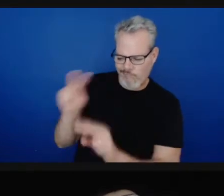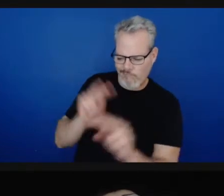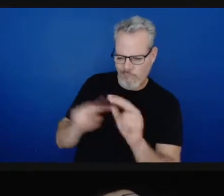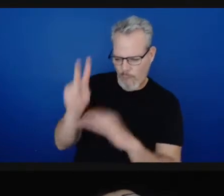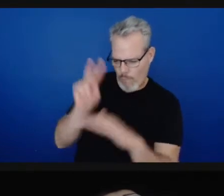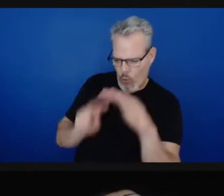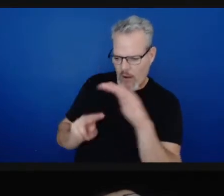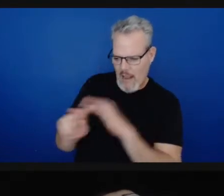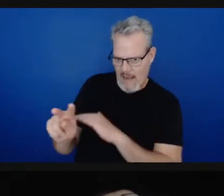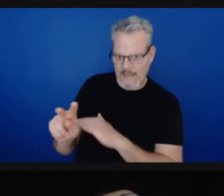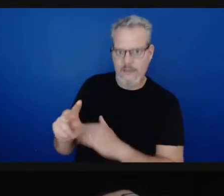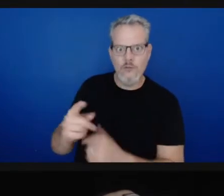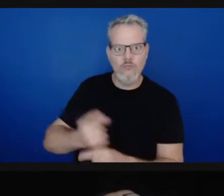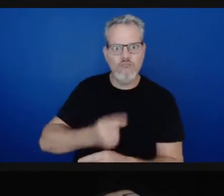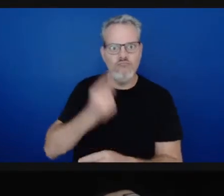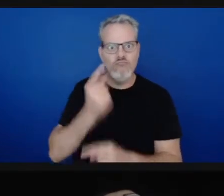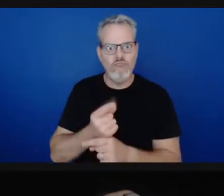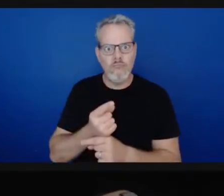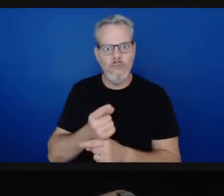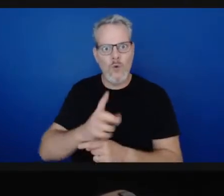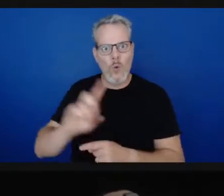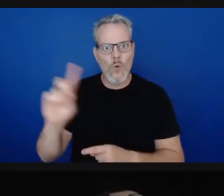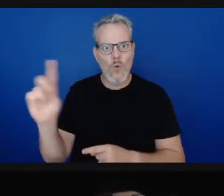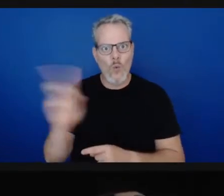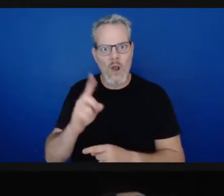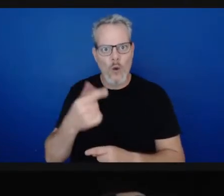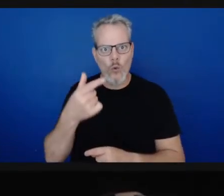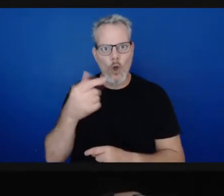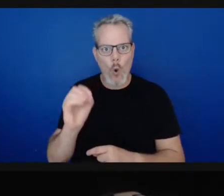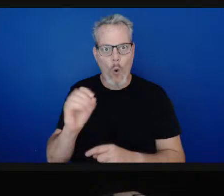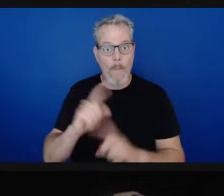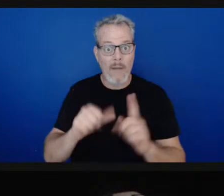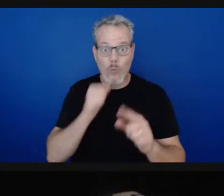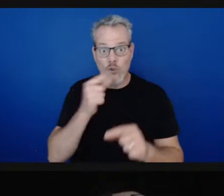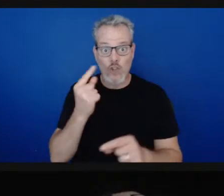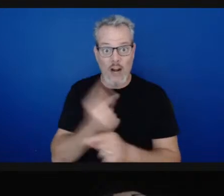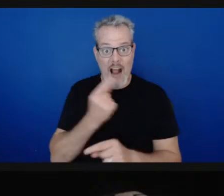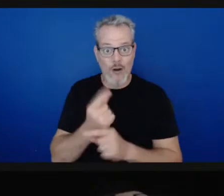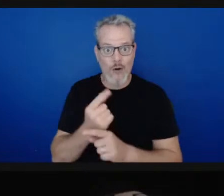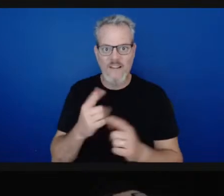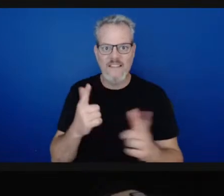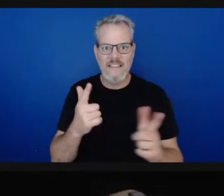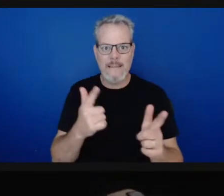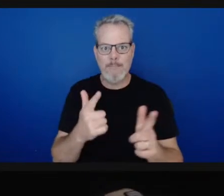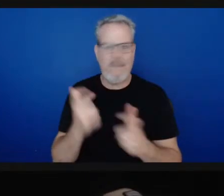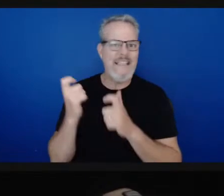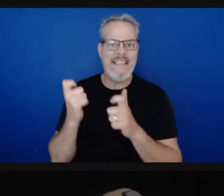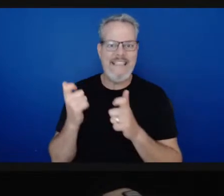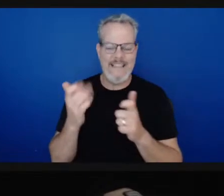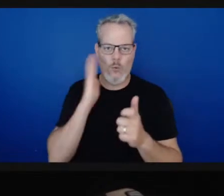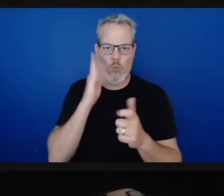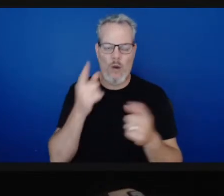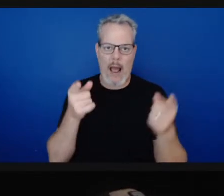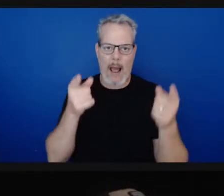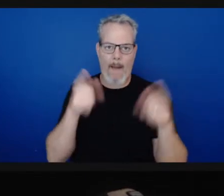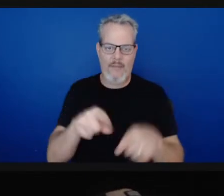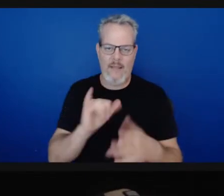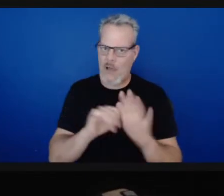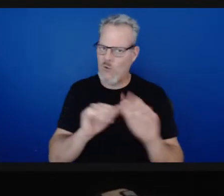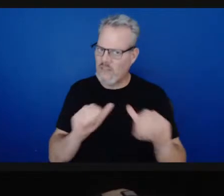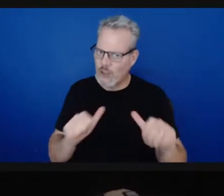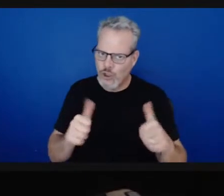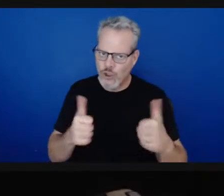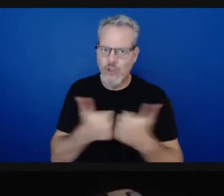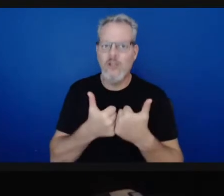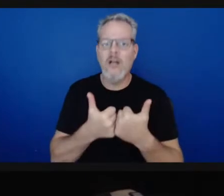very accurate as far as where it would go. What was not accurate was how fast it would get there. And right. That was their main challenge they had during that